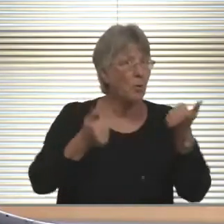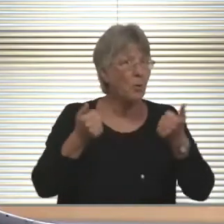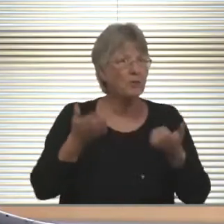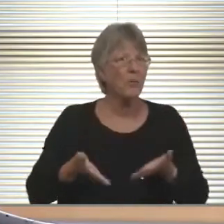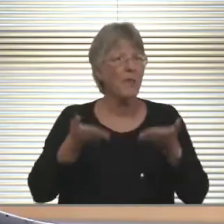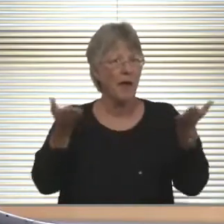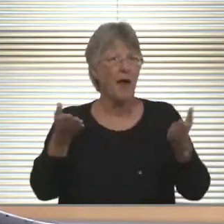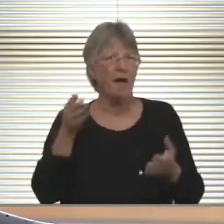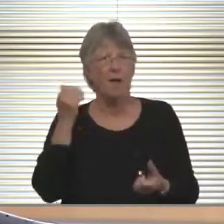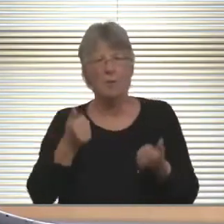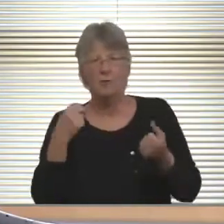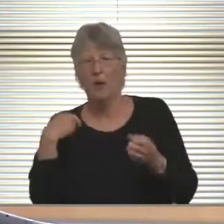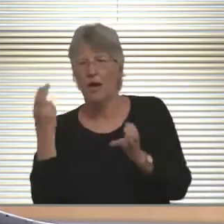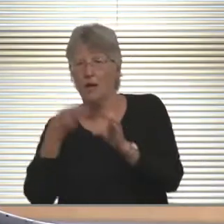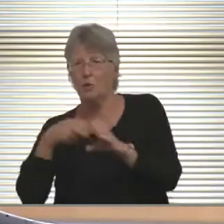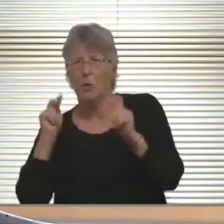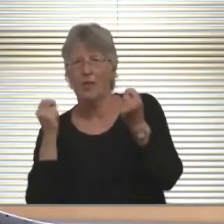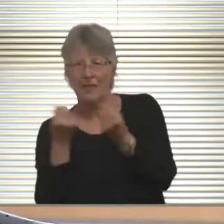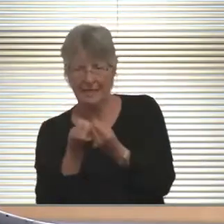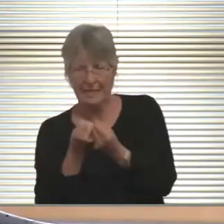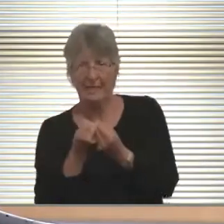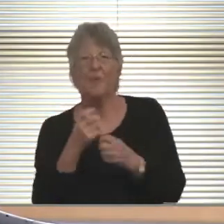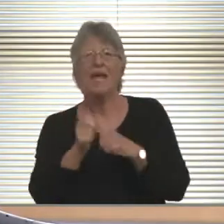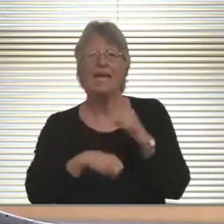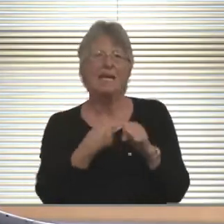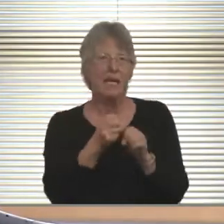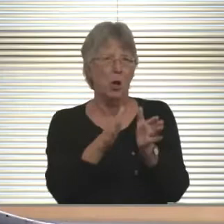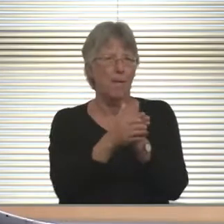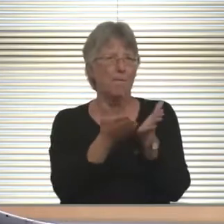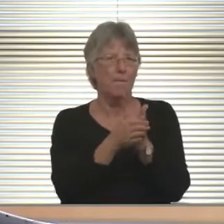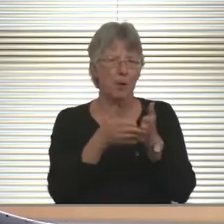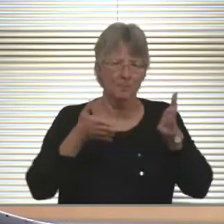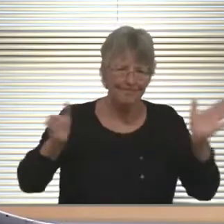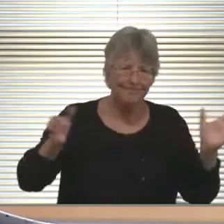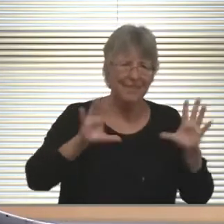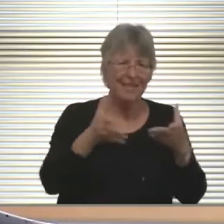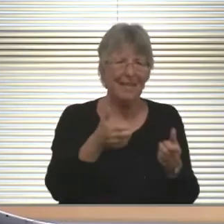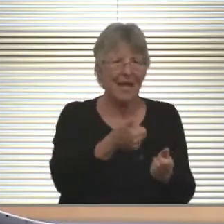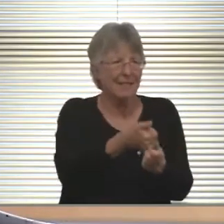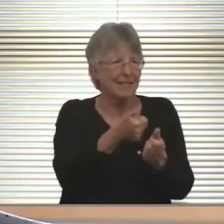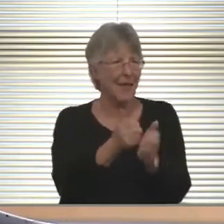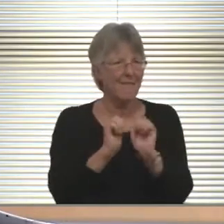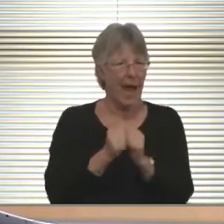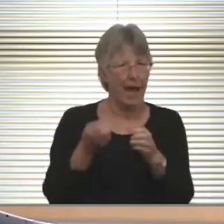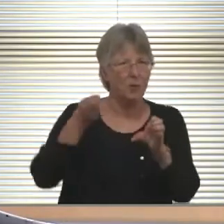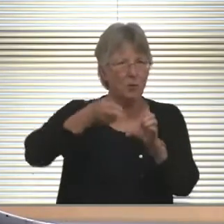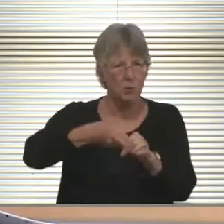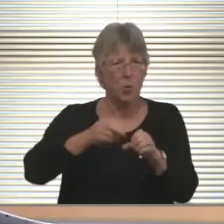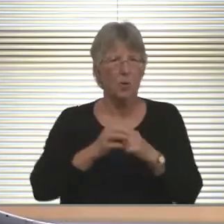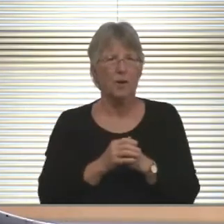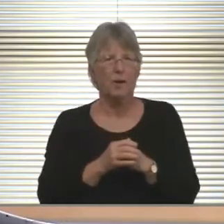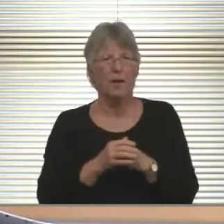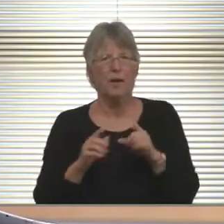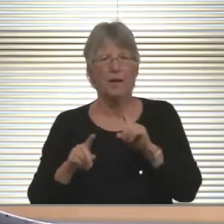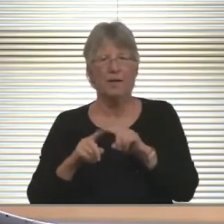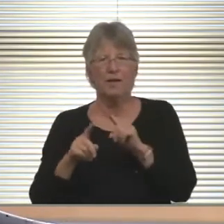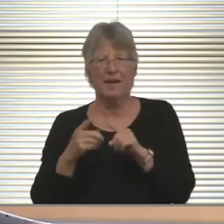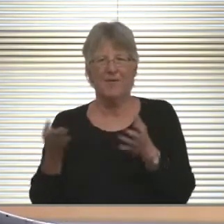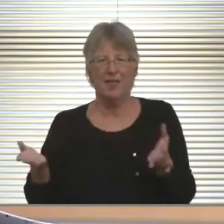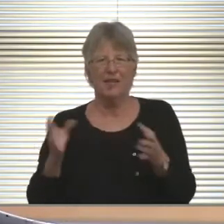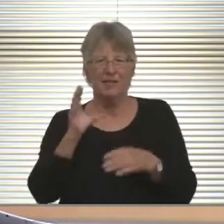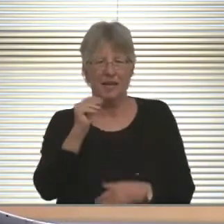they can join our teams. Yearbook, which is an overview on the class itself and how they can join. Tips for succeeding at CAMS, which